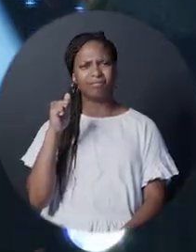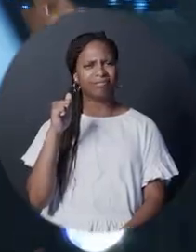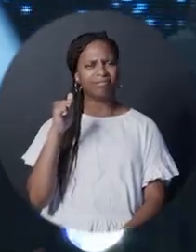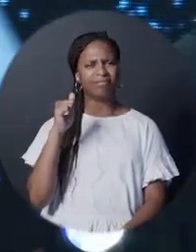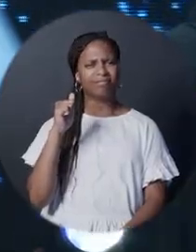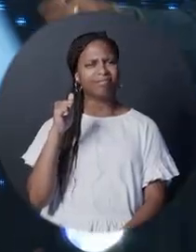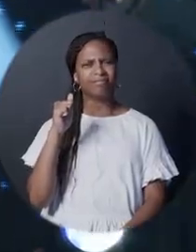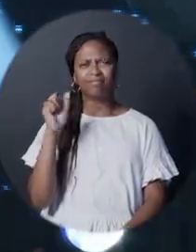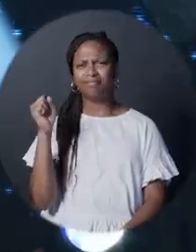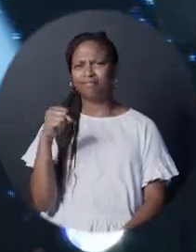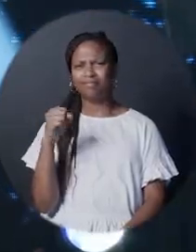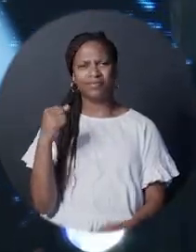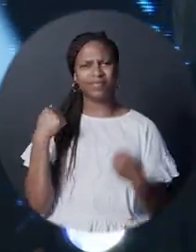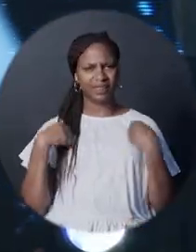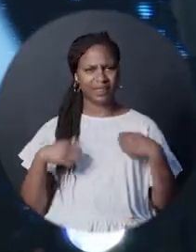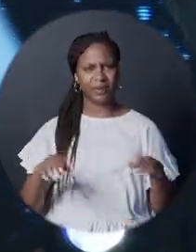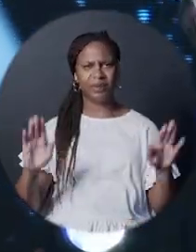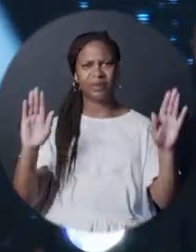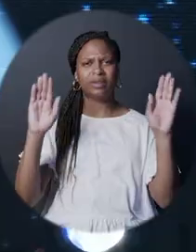won't